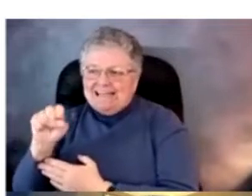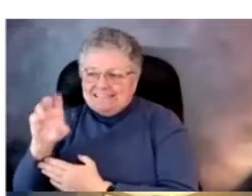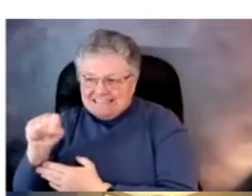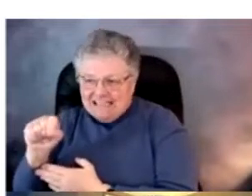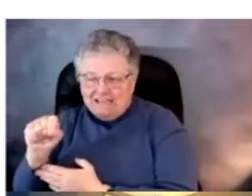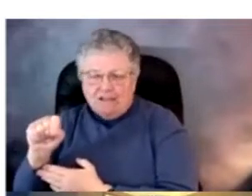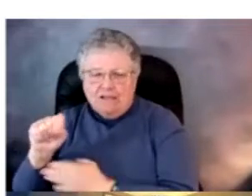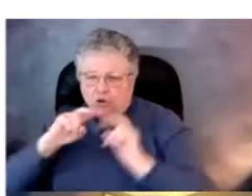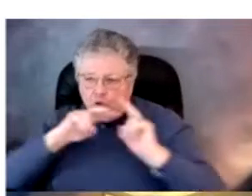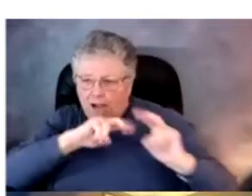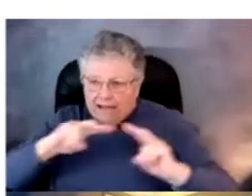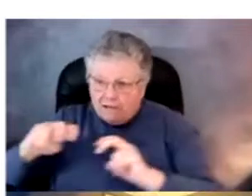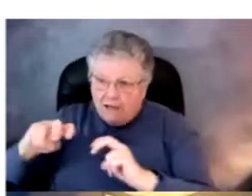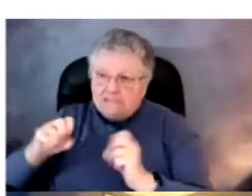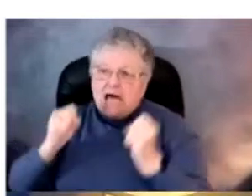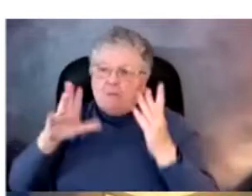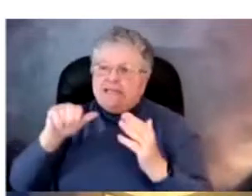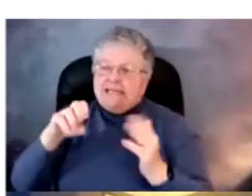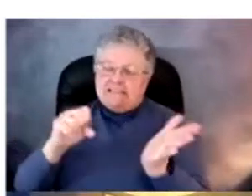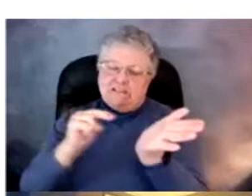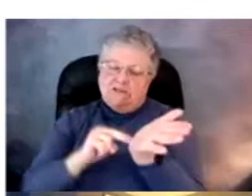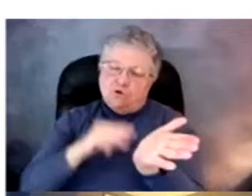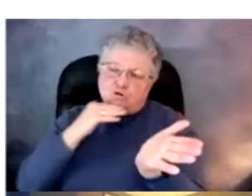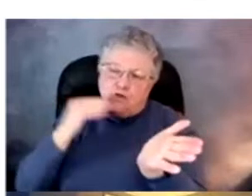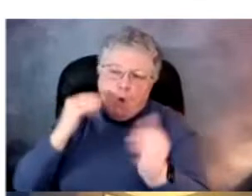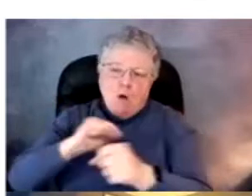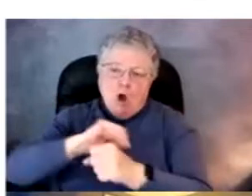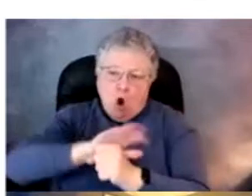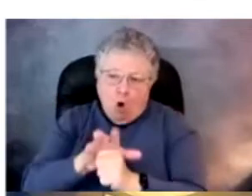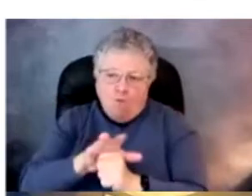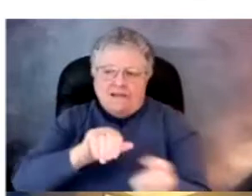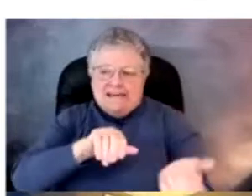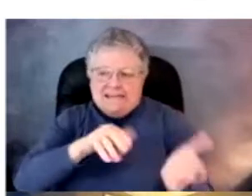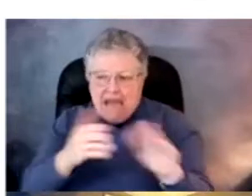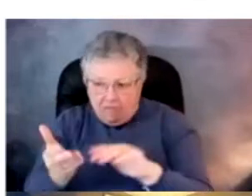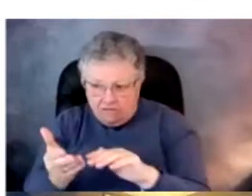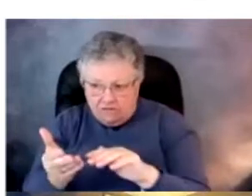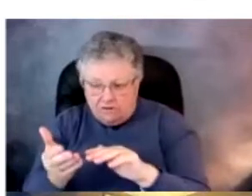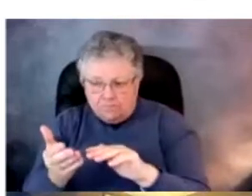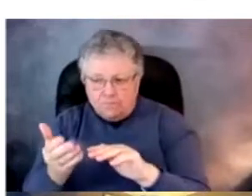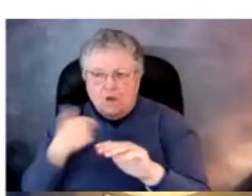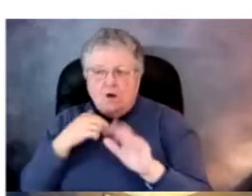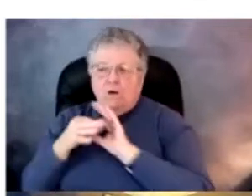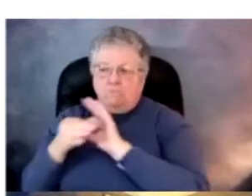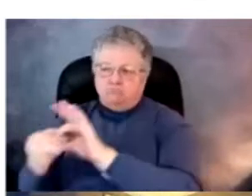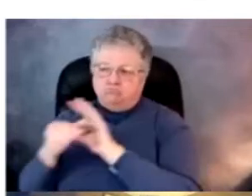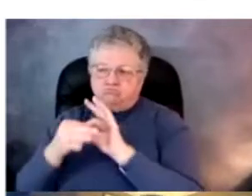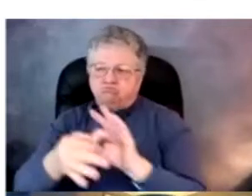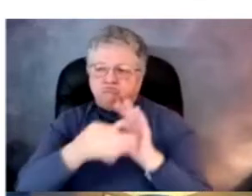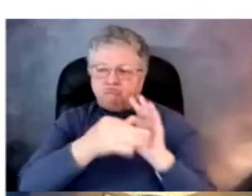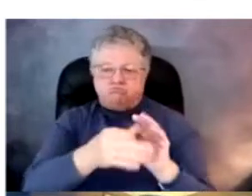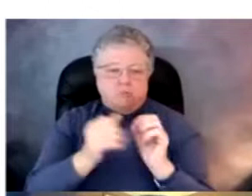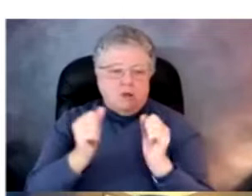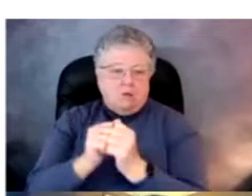and deaths in nursing home. We've developed, we partnered with members of DisDATA, partnered